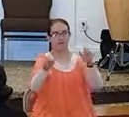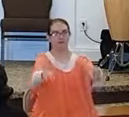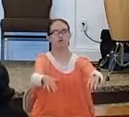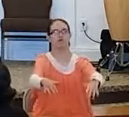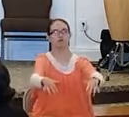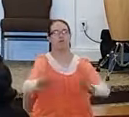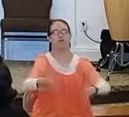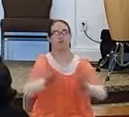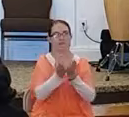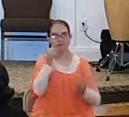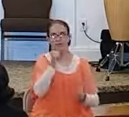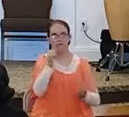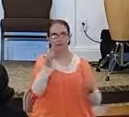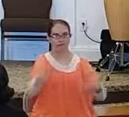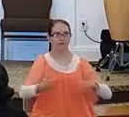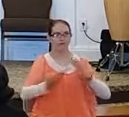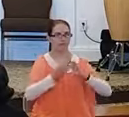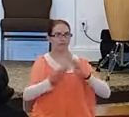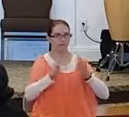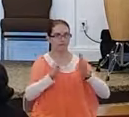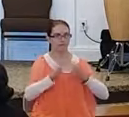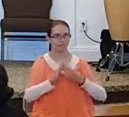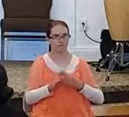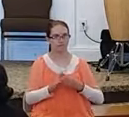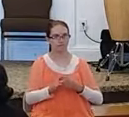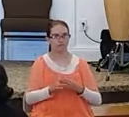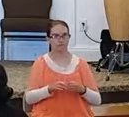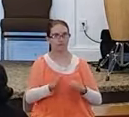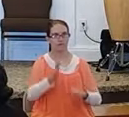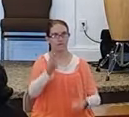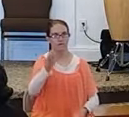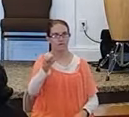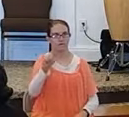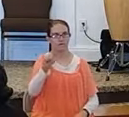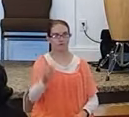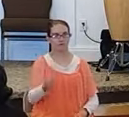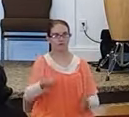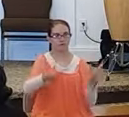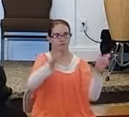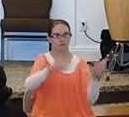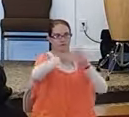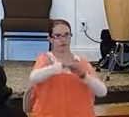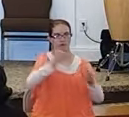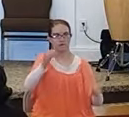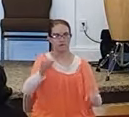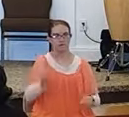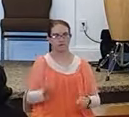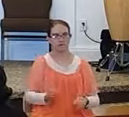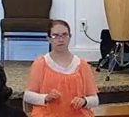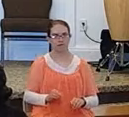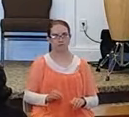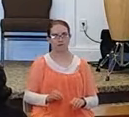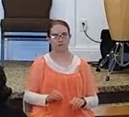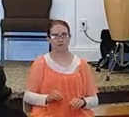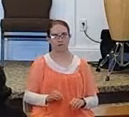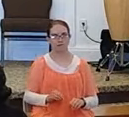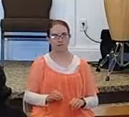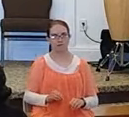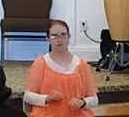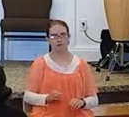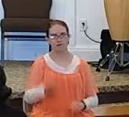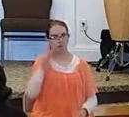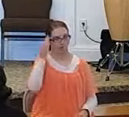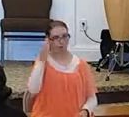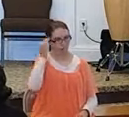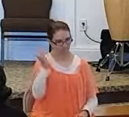said. He wasn't living in town. They came to the beach, and when they landed, he comes running out of the tombs, and he runs down to the beach. You know